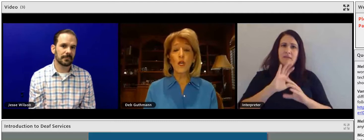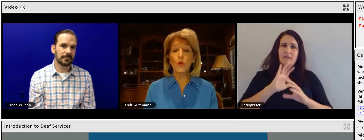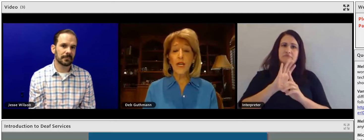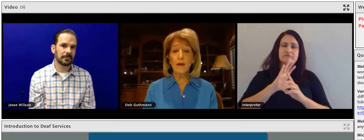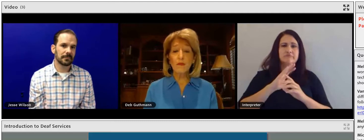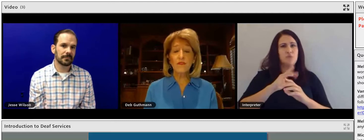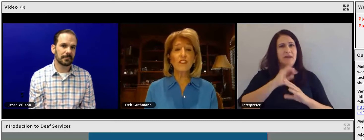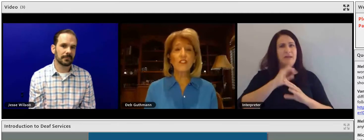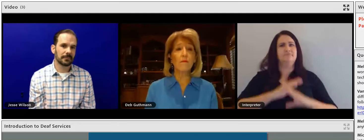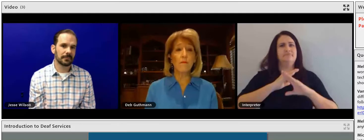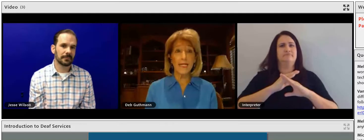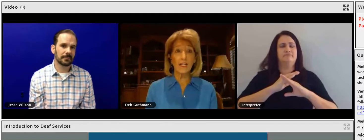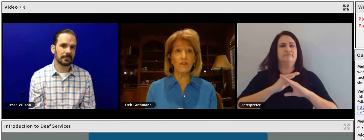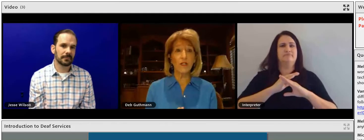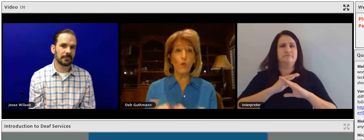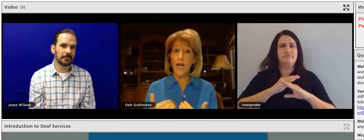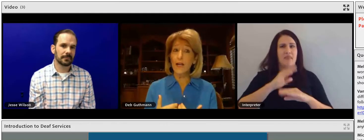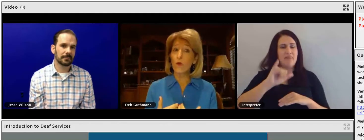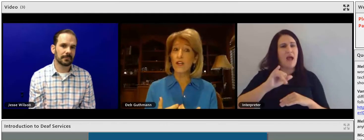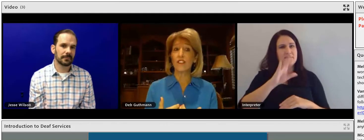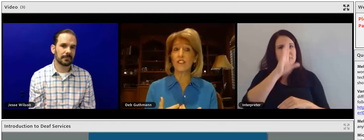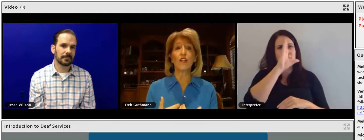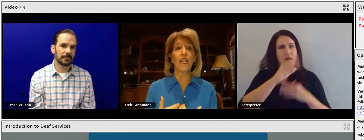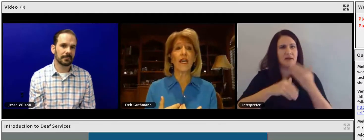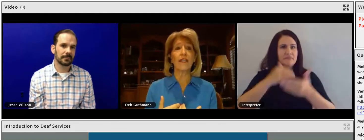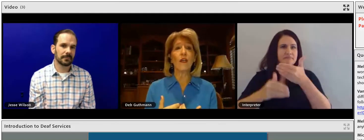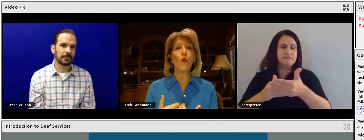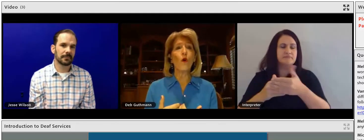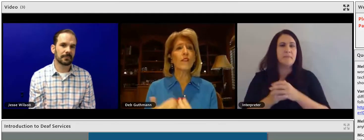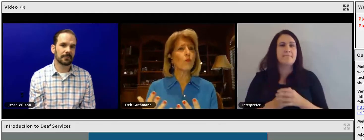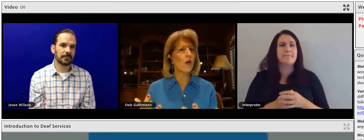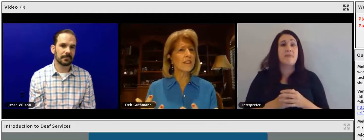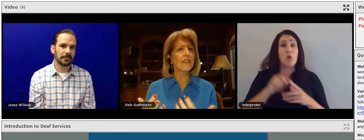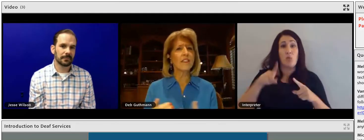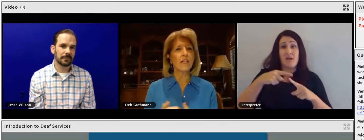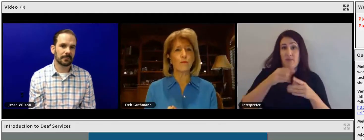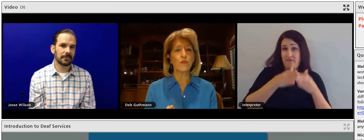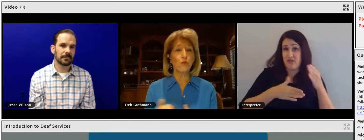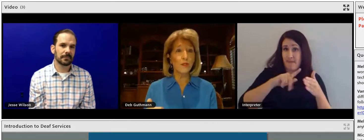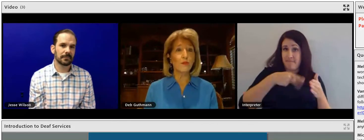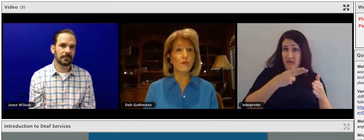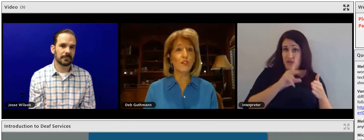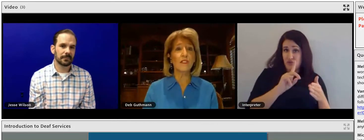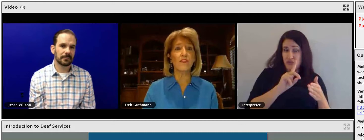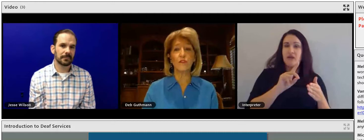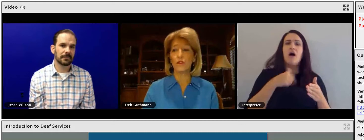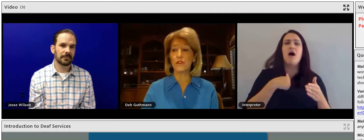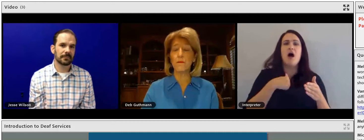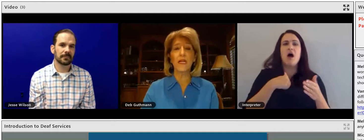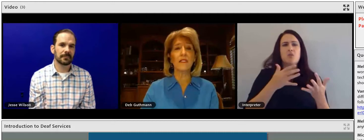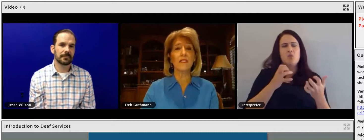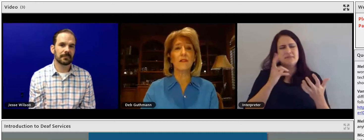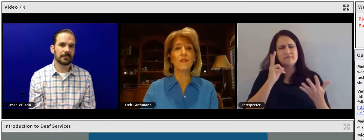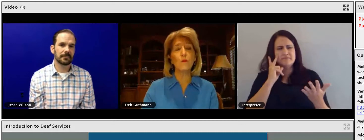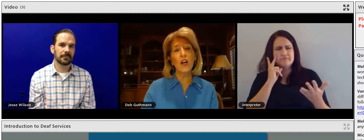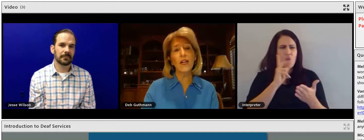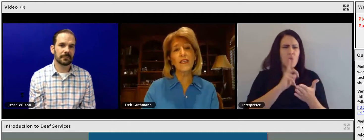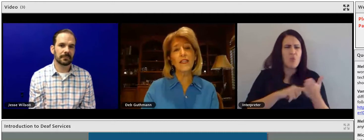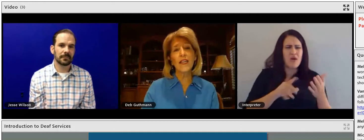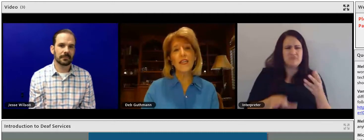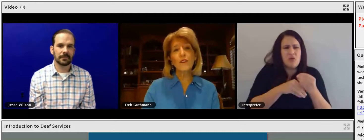with sobriety. When I was finishing my doctorate, what I wanted to look at was what did contribute to